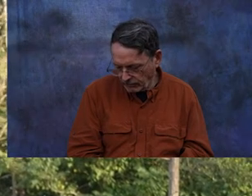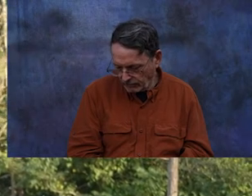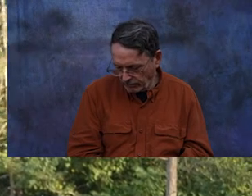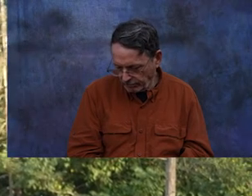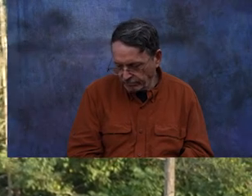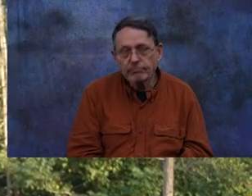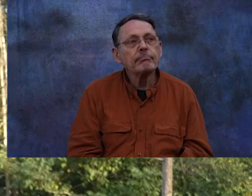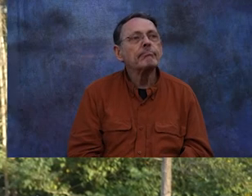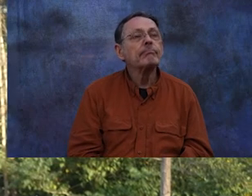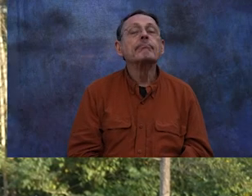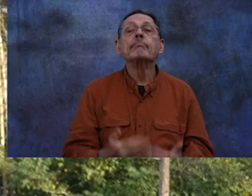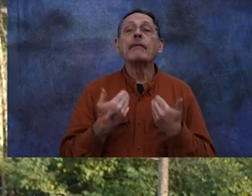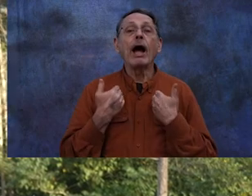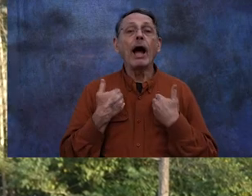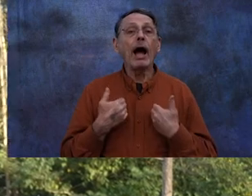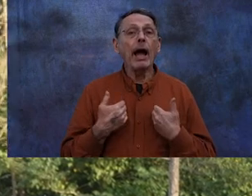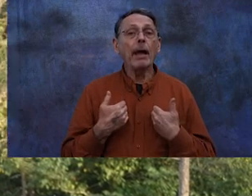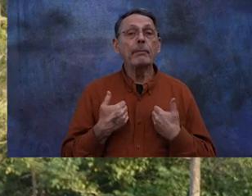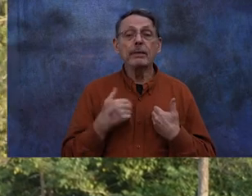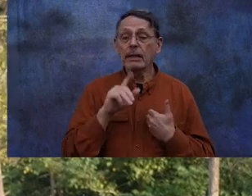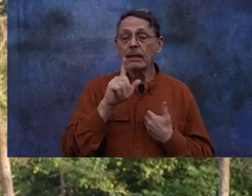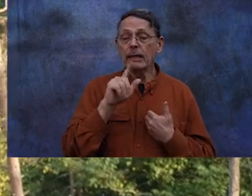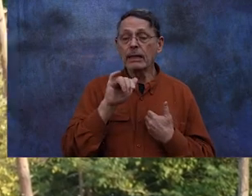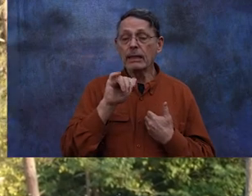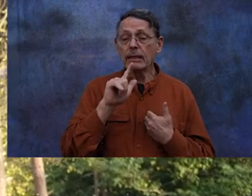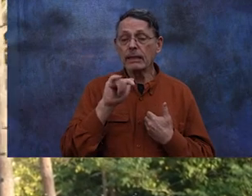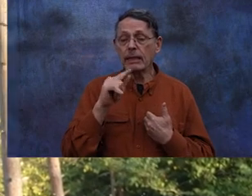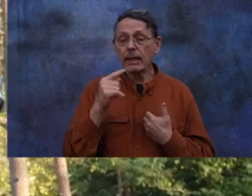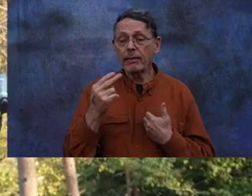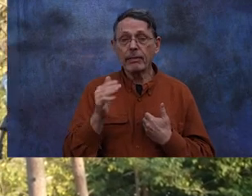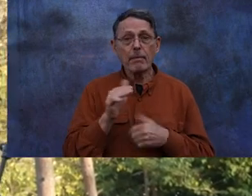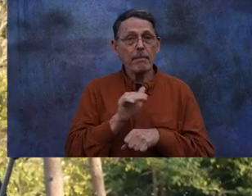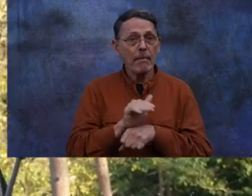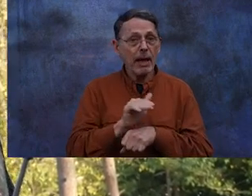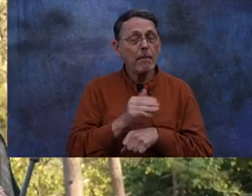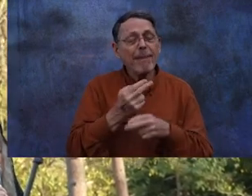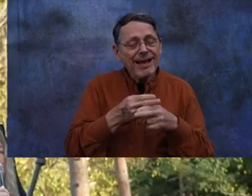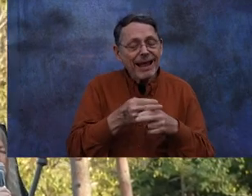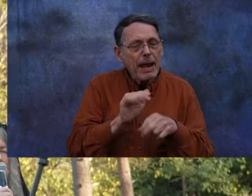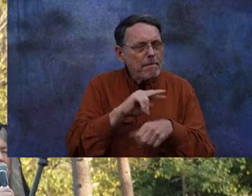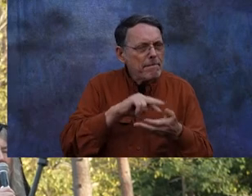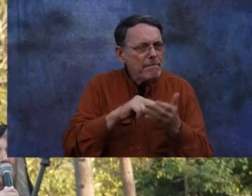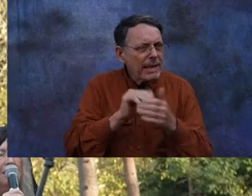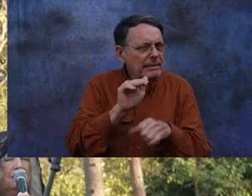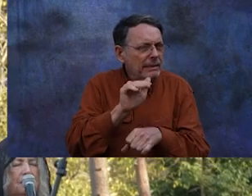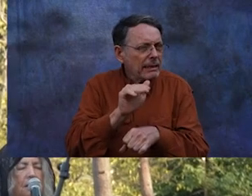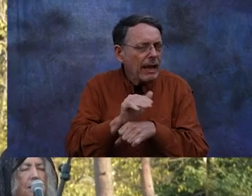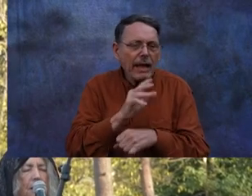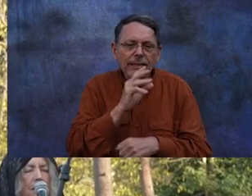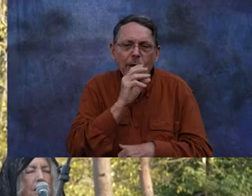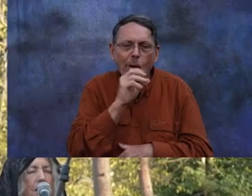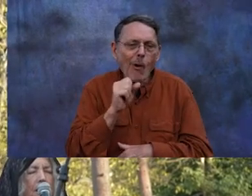I am Lilith. Lilith, my name means night. I am the ancient bird